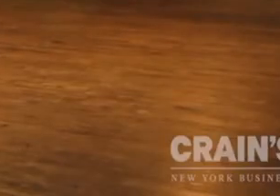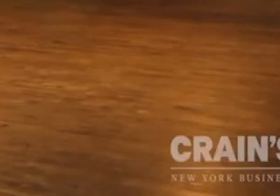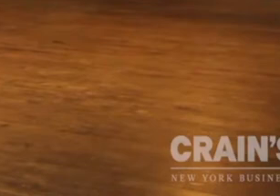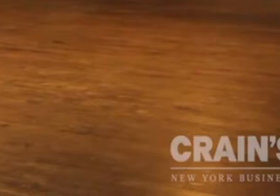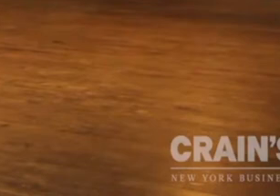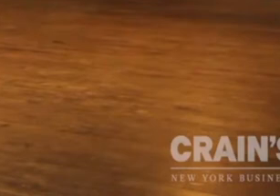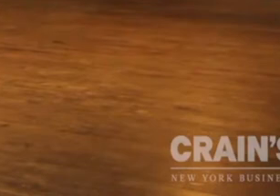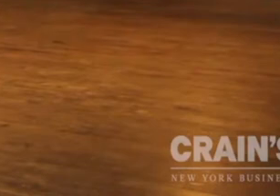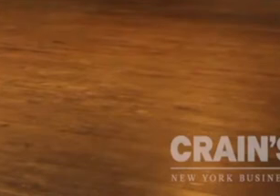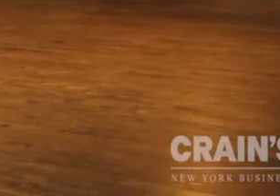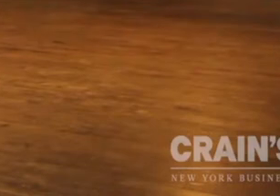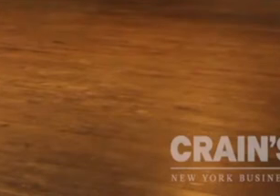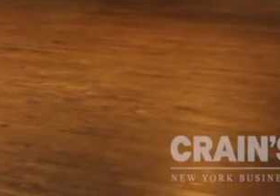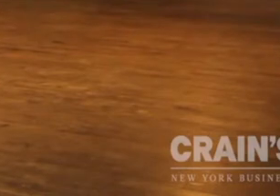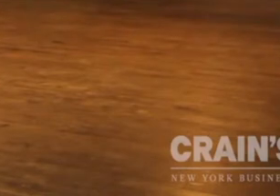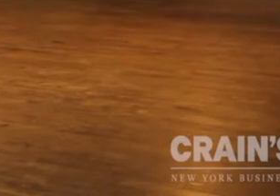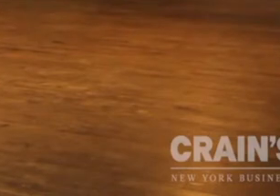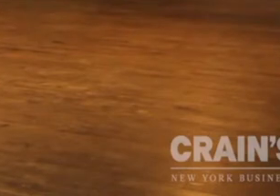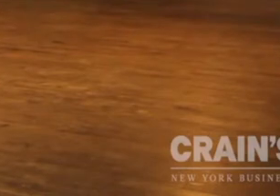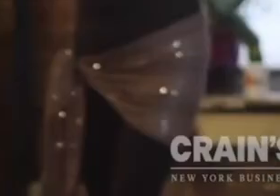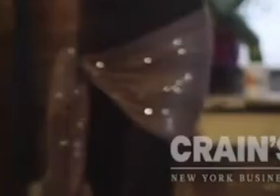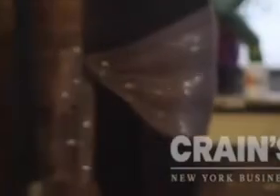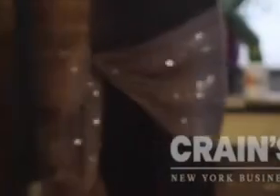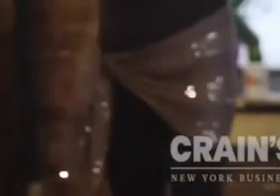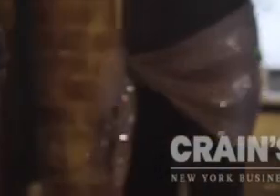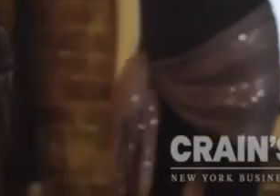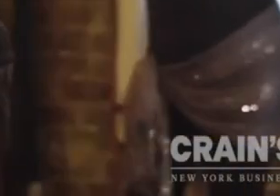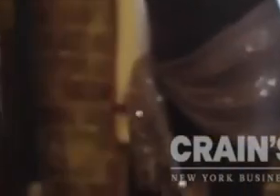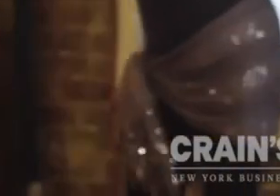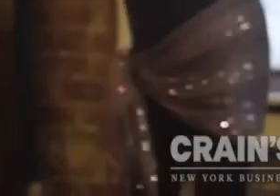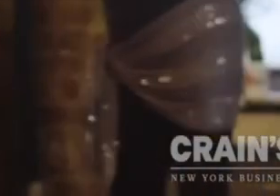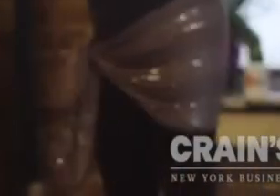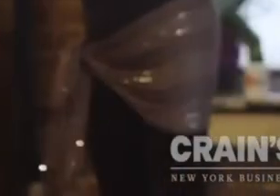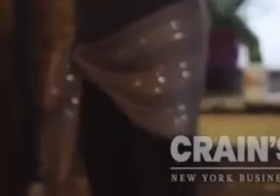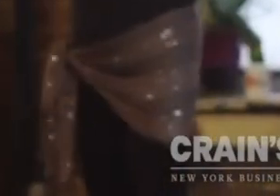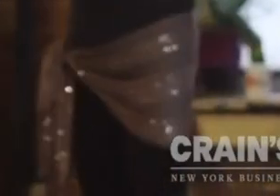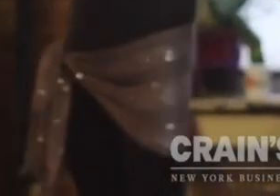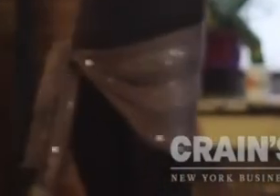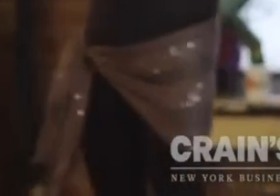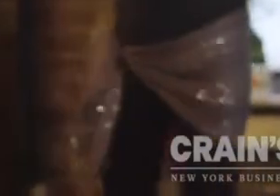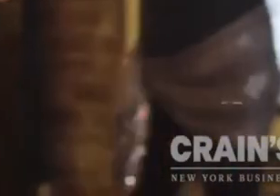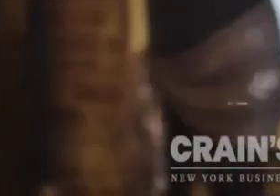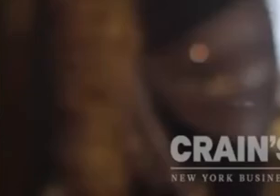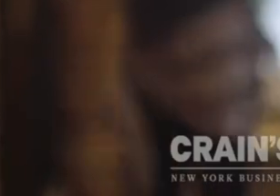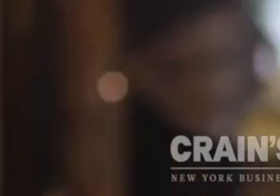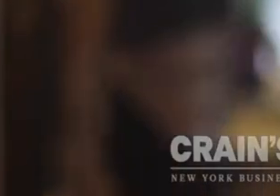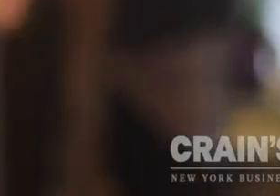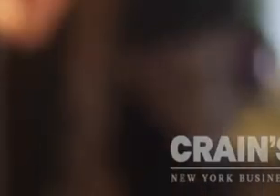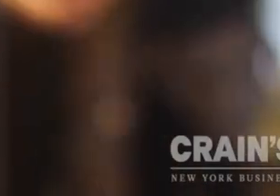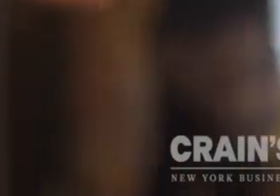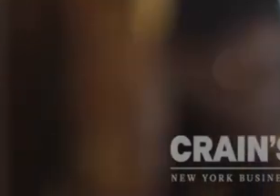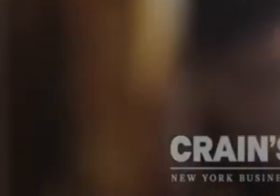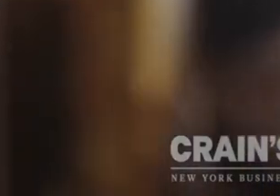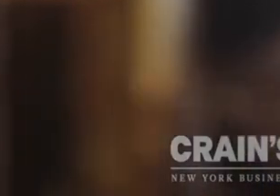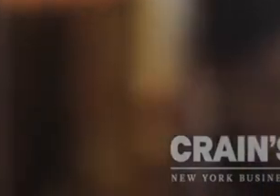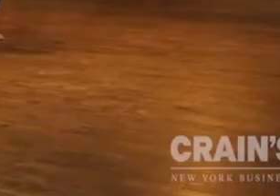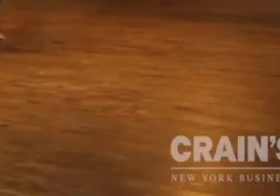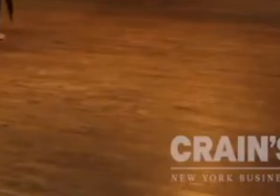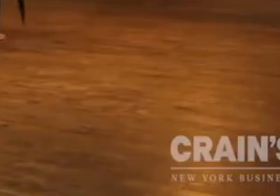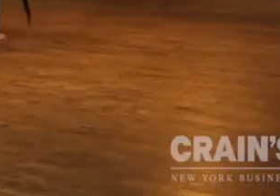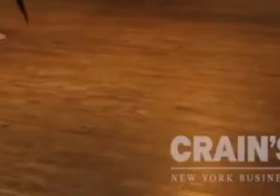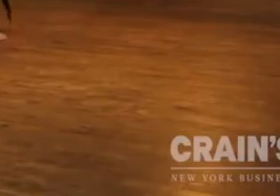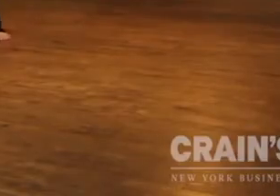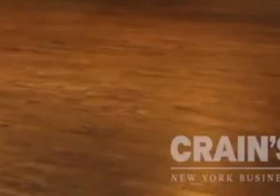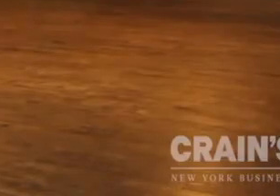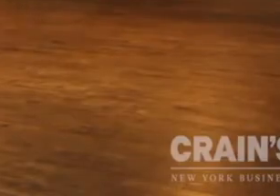There's a sense of community. It's women that want to come who enjoy it, who get a lot of pleasure out of it. It's very, very